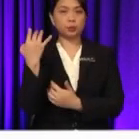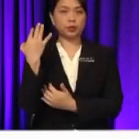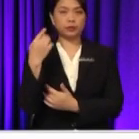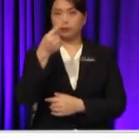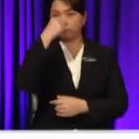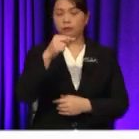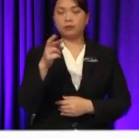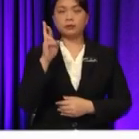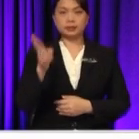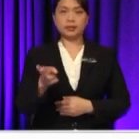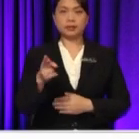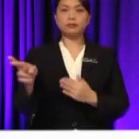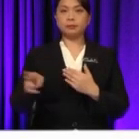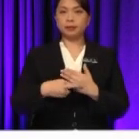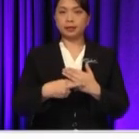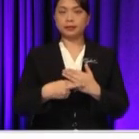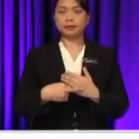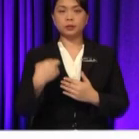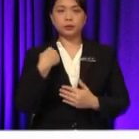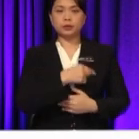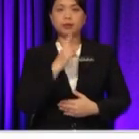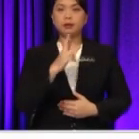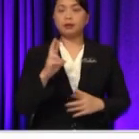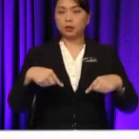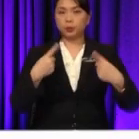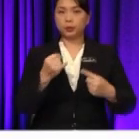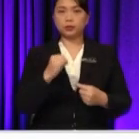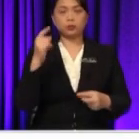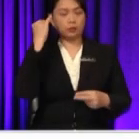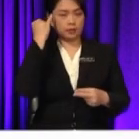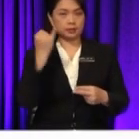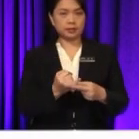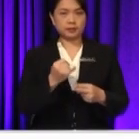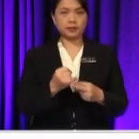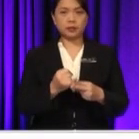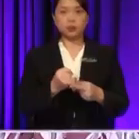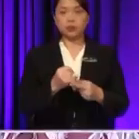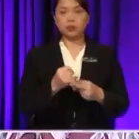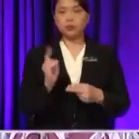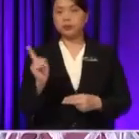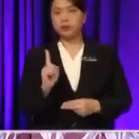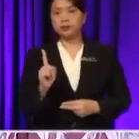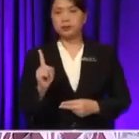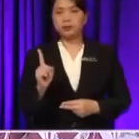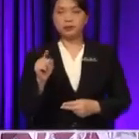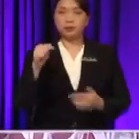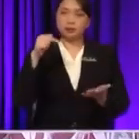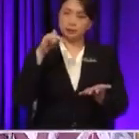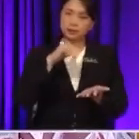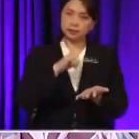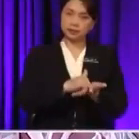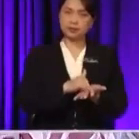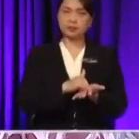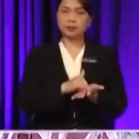Okay, so here, we are going to identify whether this is what likely to happen, or is it